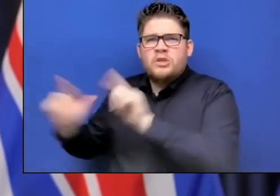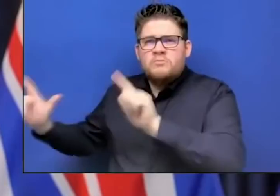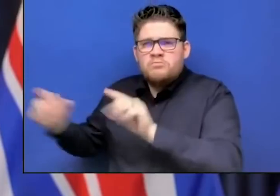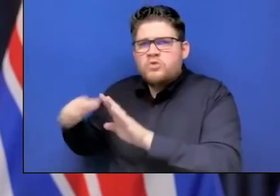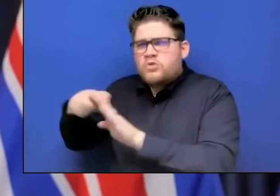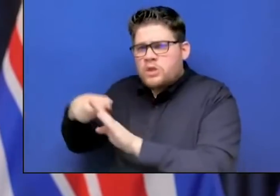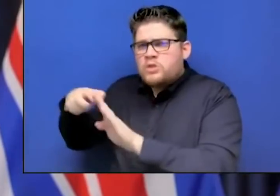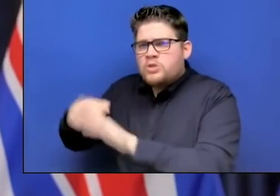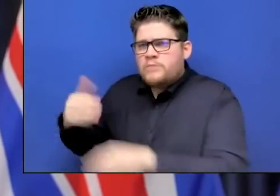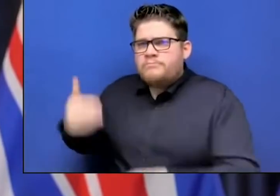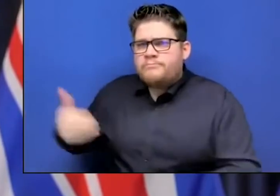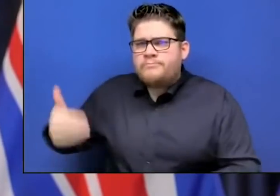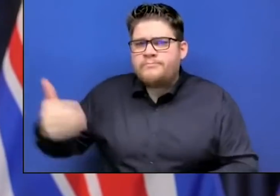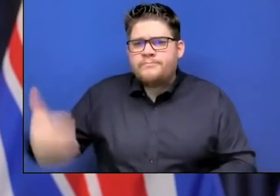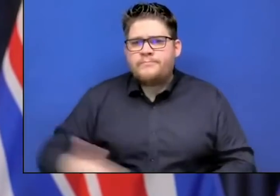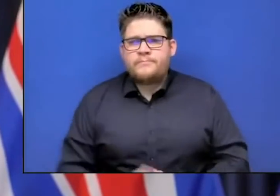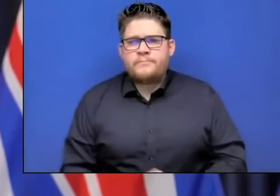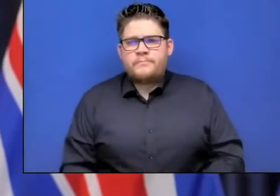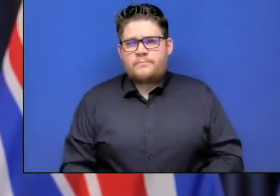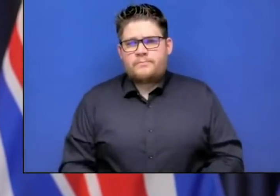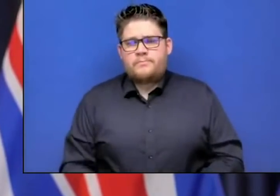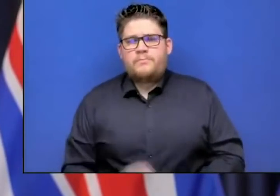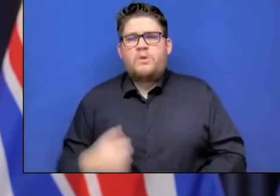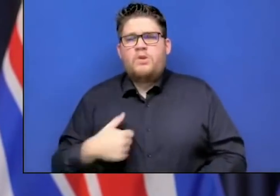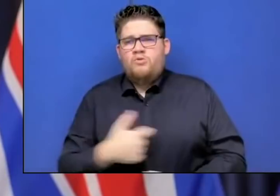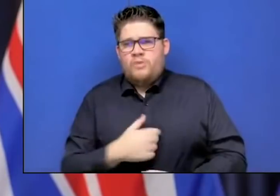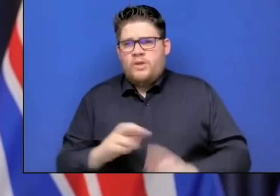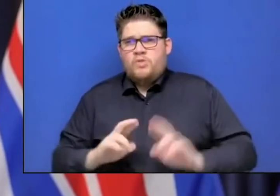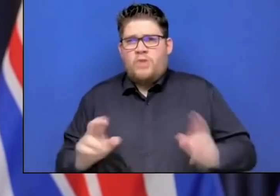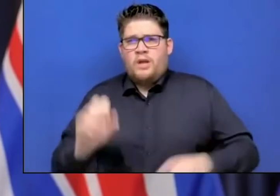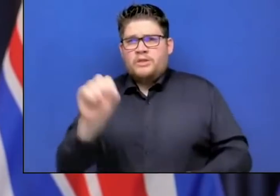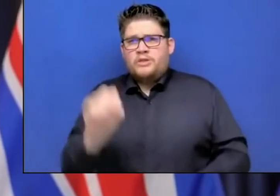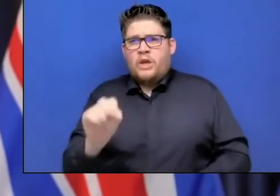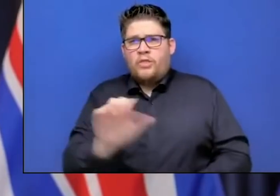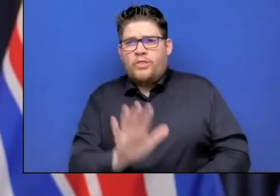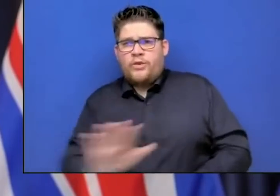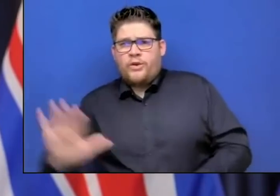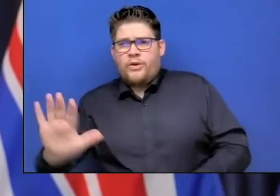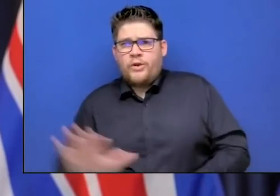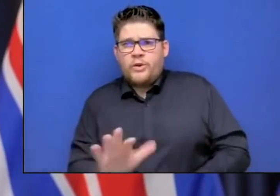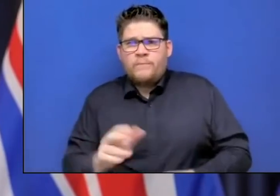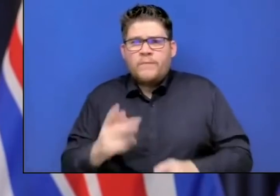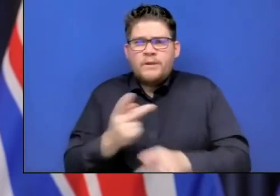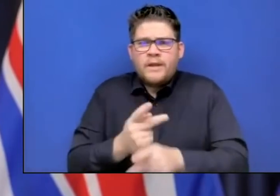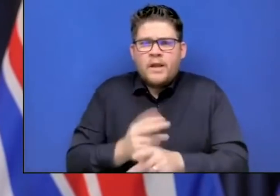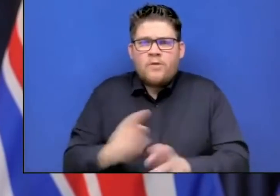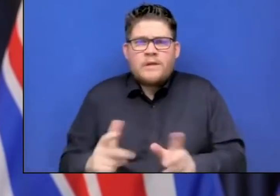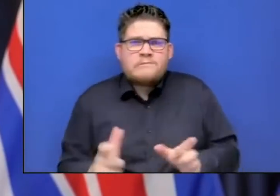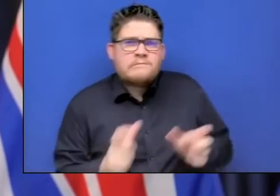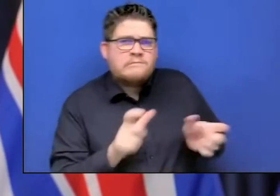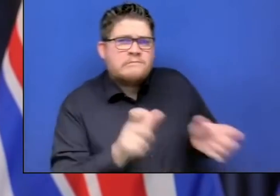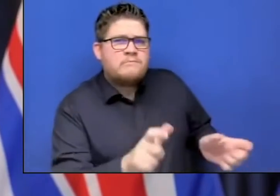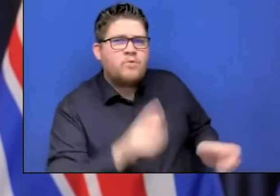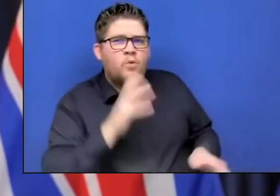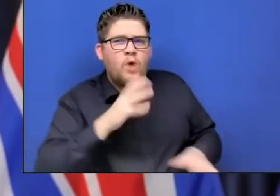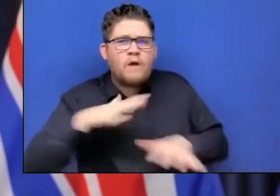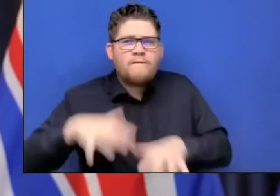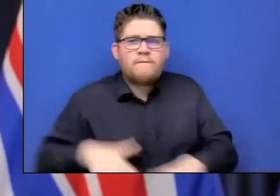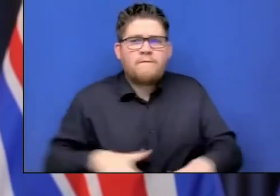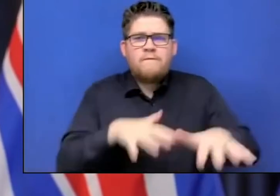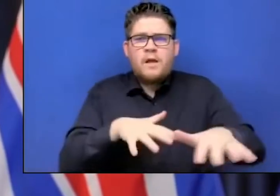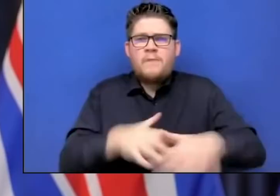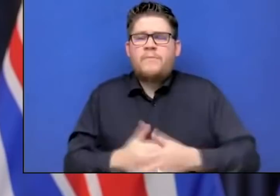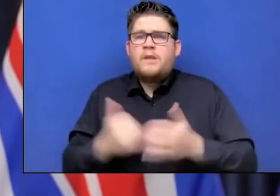in place assets for the potential of flooding in the central coast, especially the Bella Coola Valley. For all British